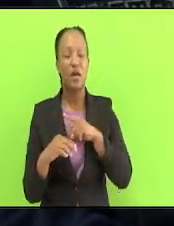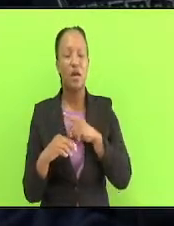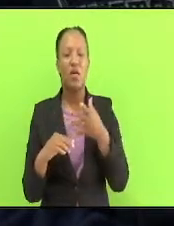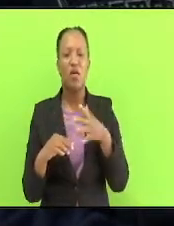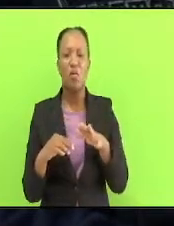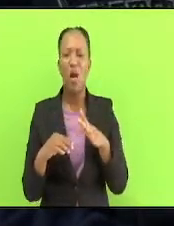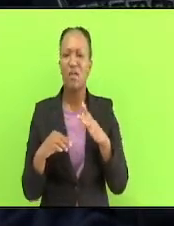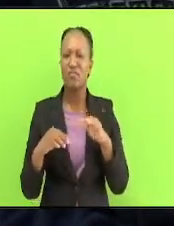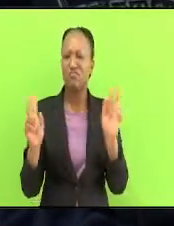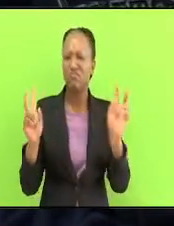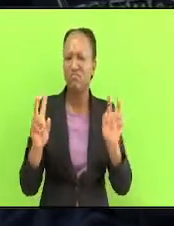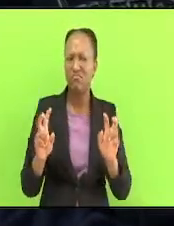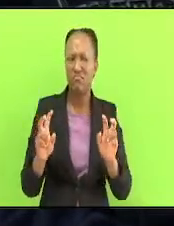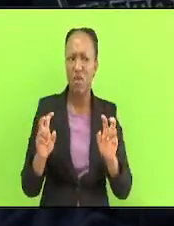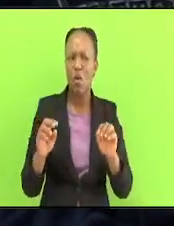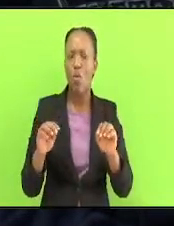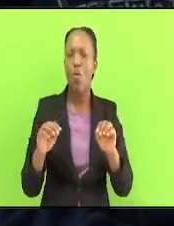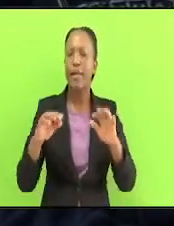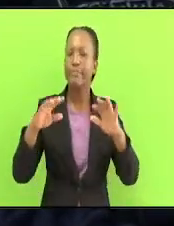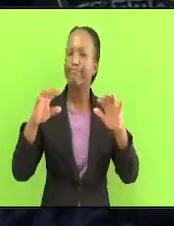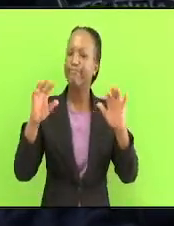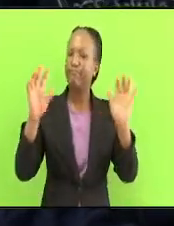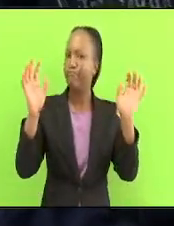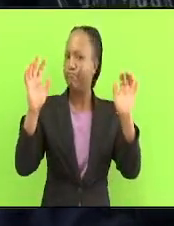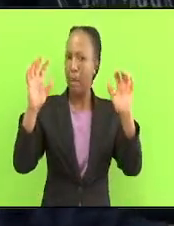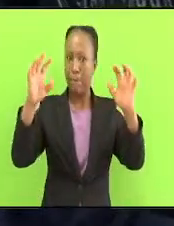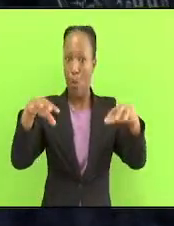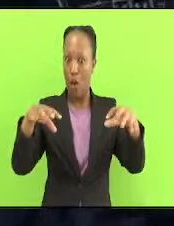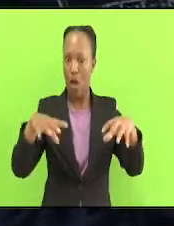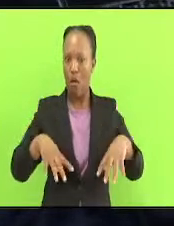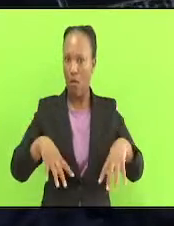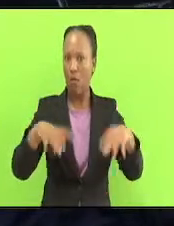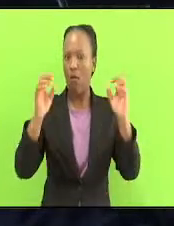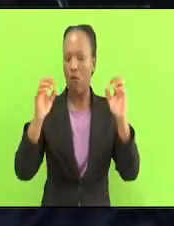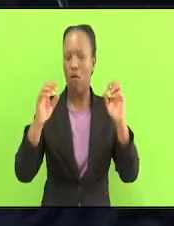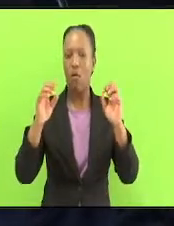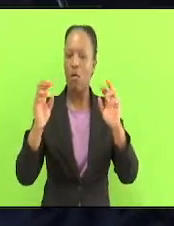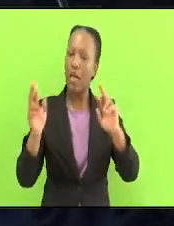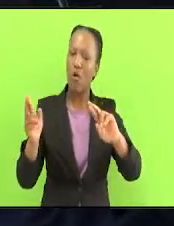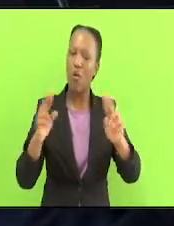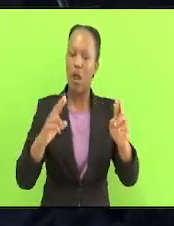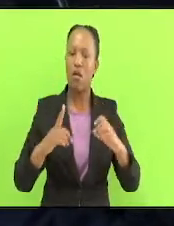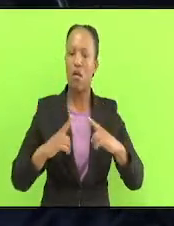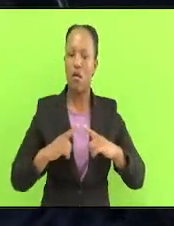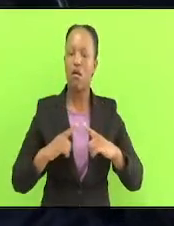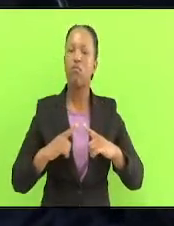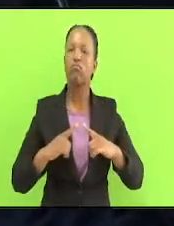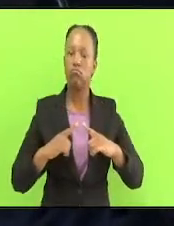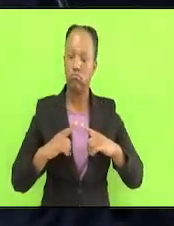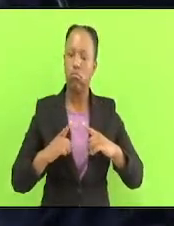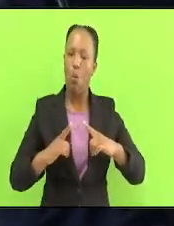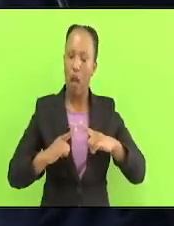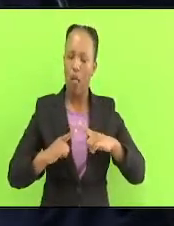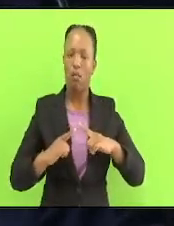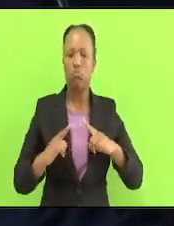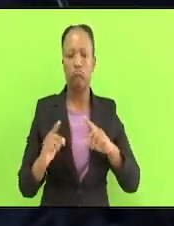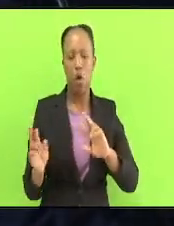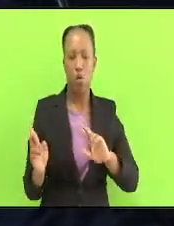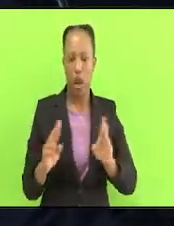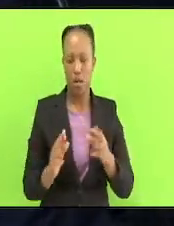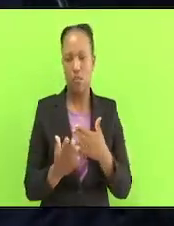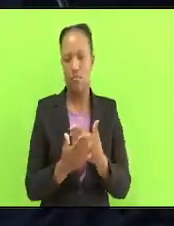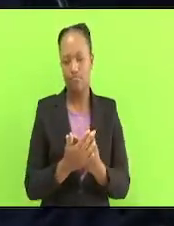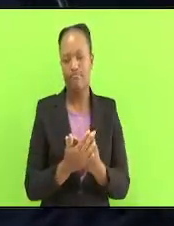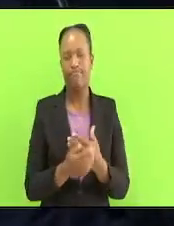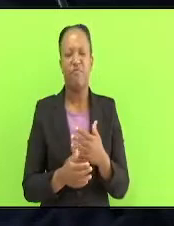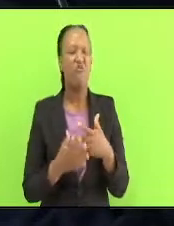merwalela re dule re itukisitse. And then so now that we have climate change discussion, this is going to ready us so that in the future we can